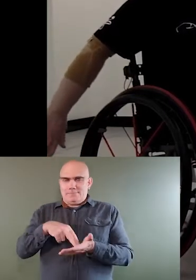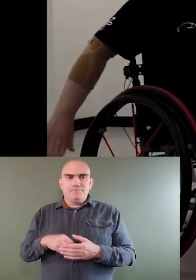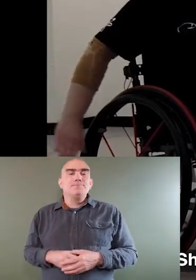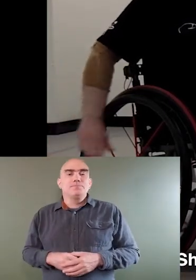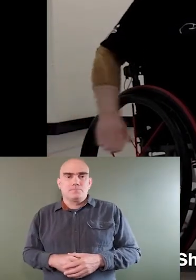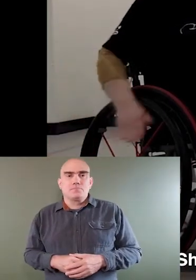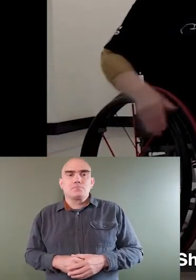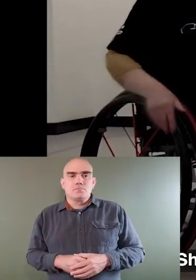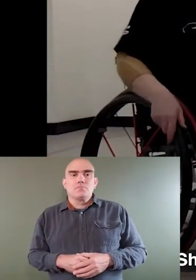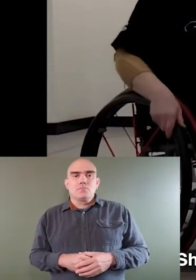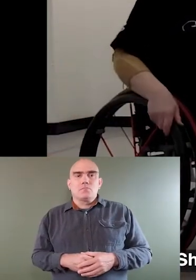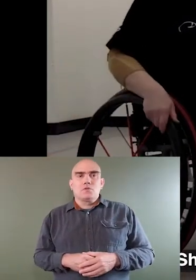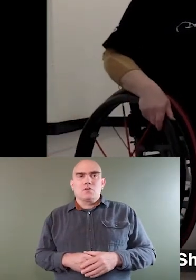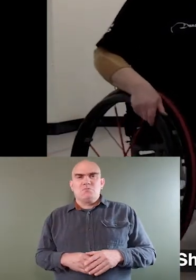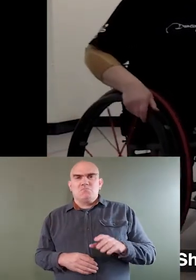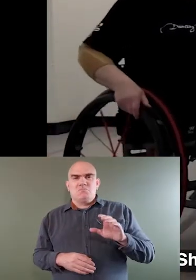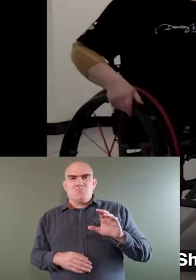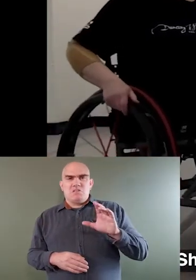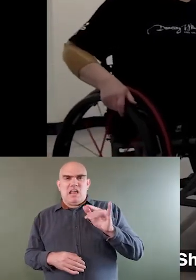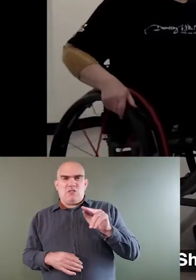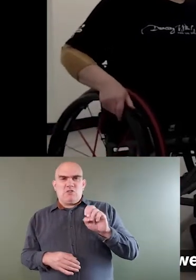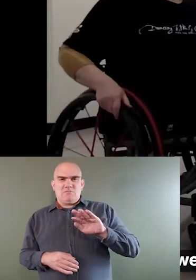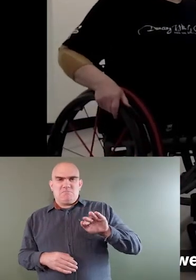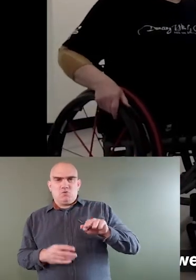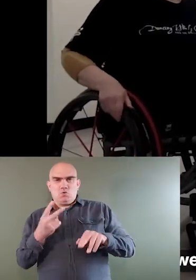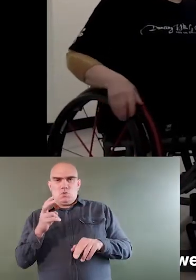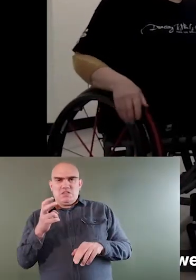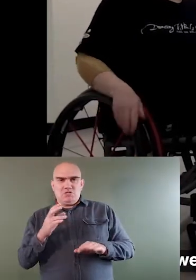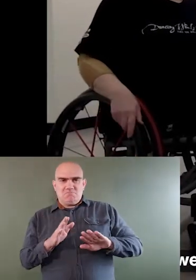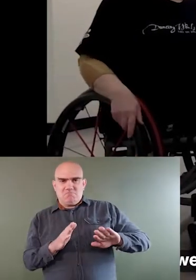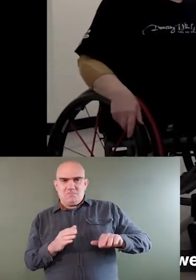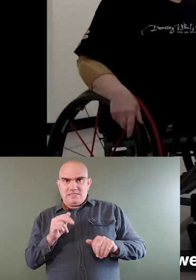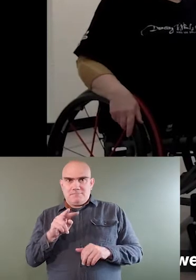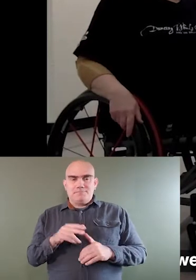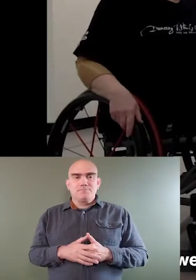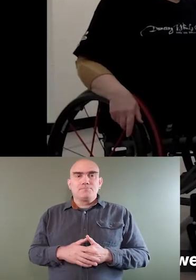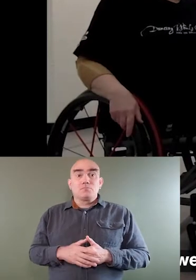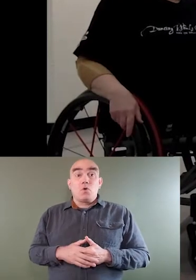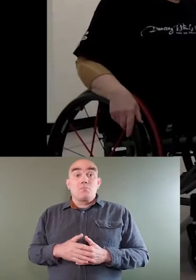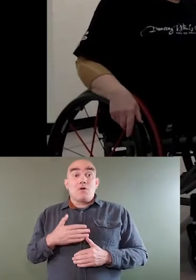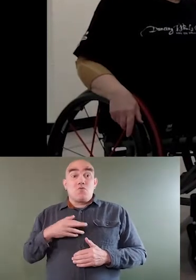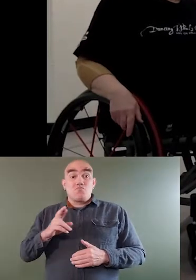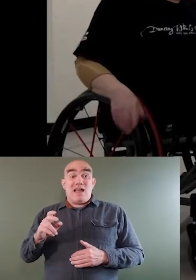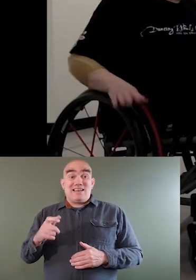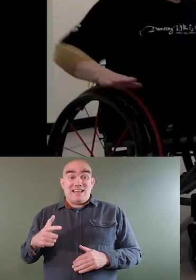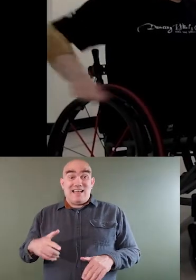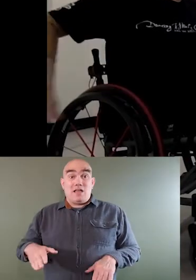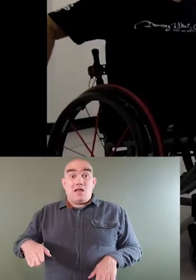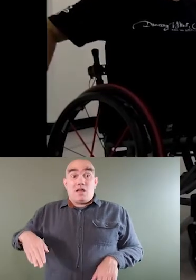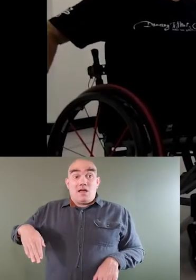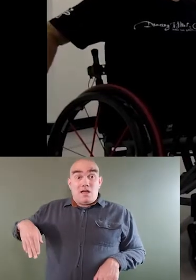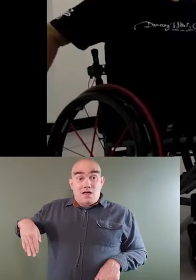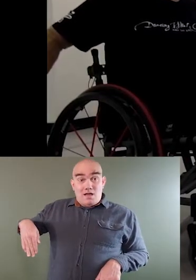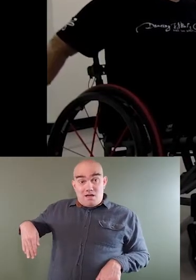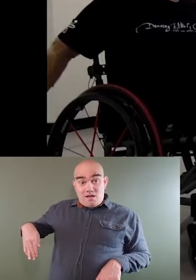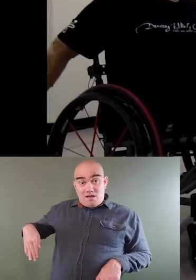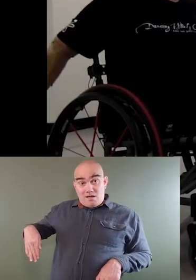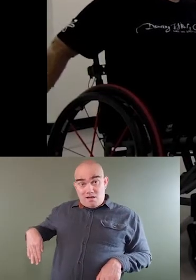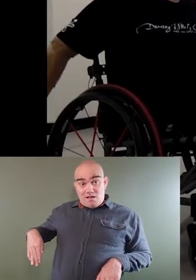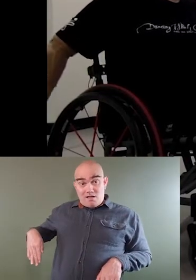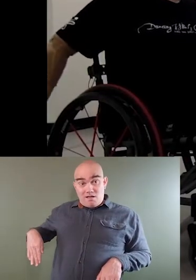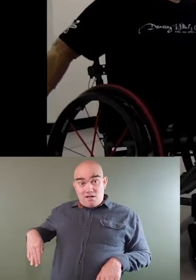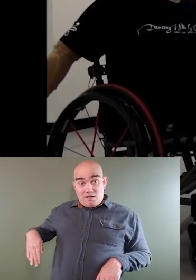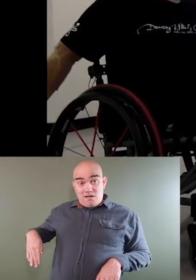We pull back just 2 inches for us. Awesome. So my right leg would go back on the ball of the foot and towards the middle. Call